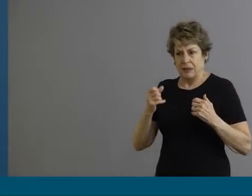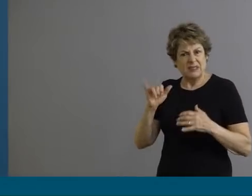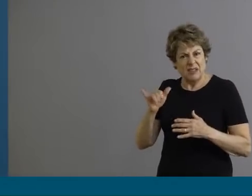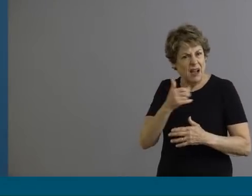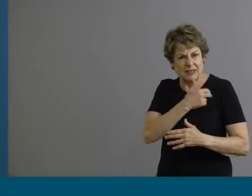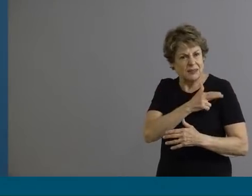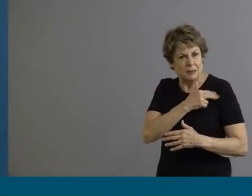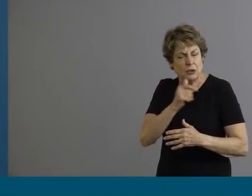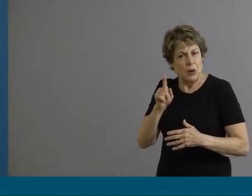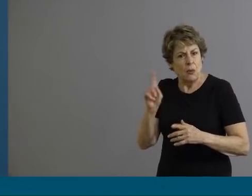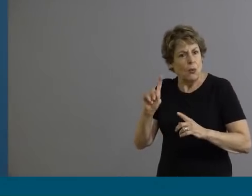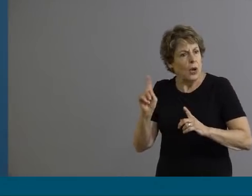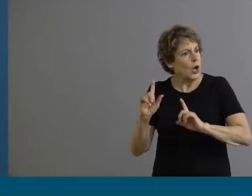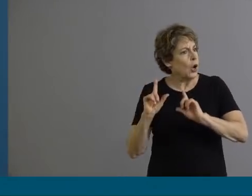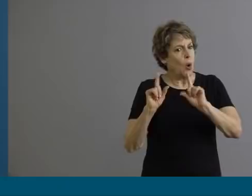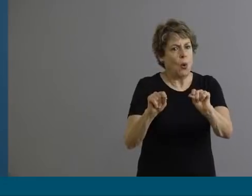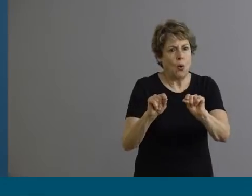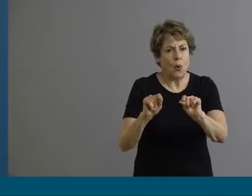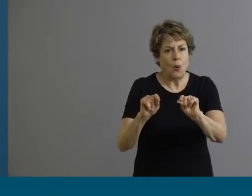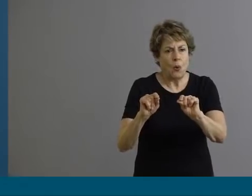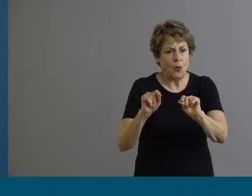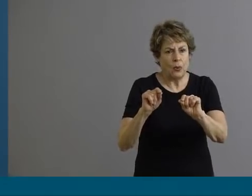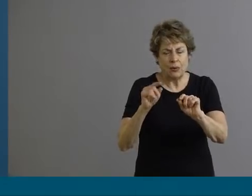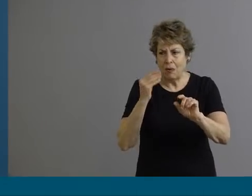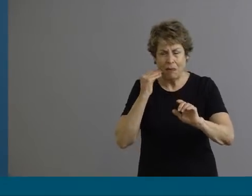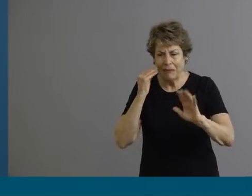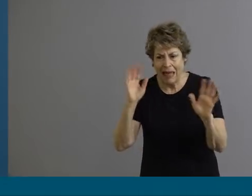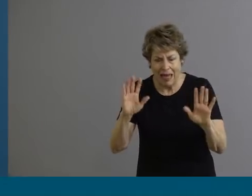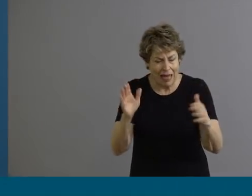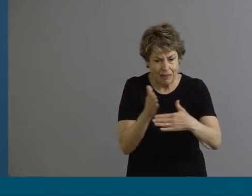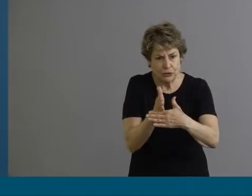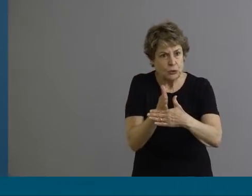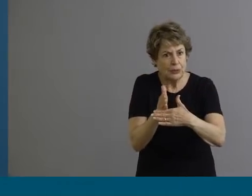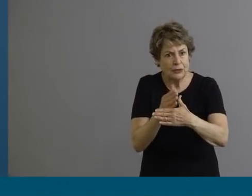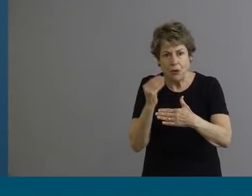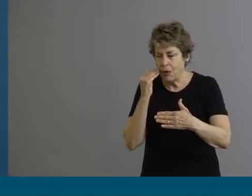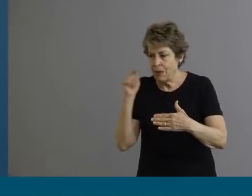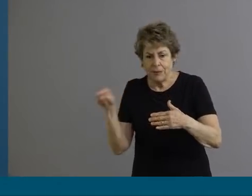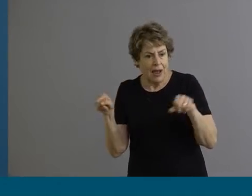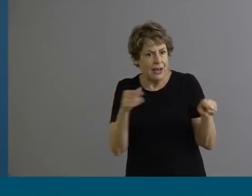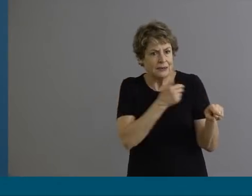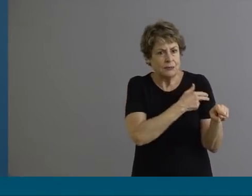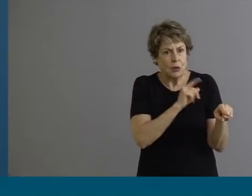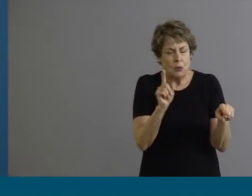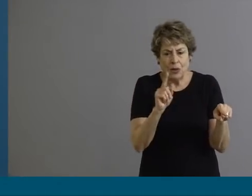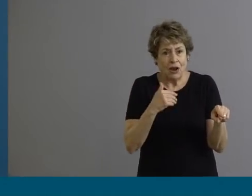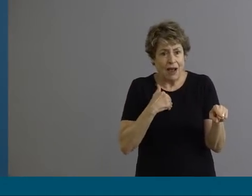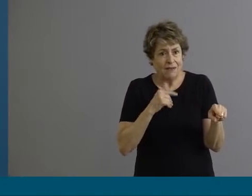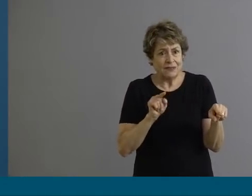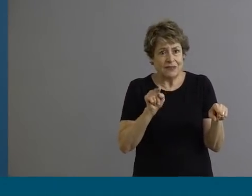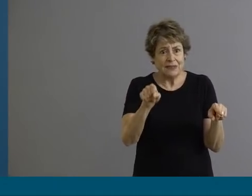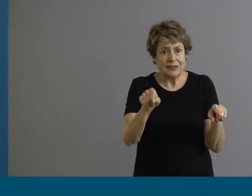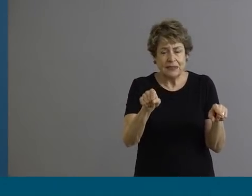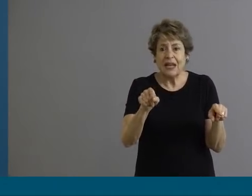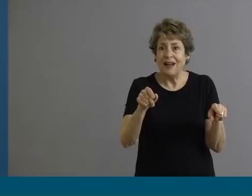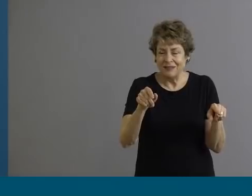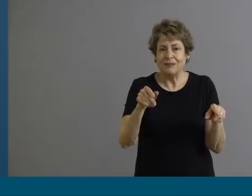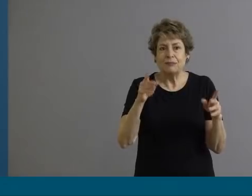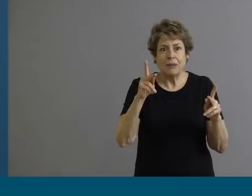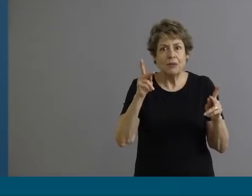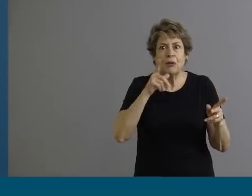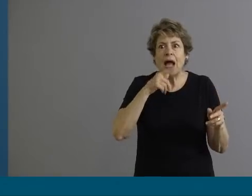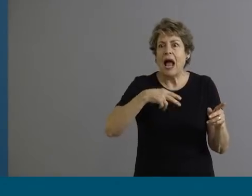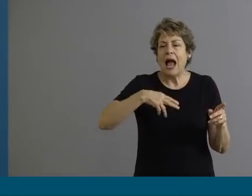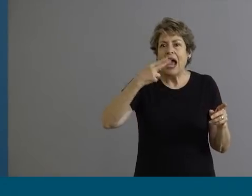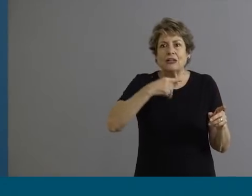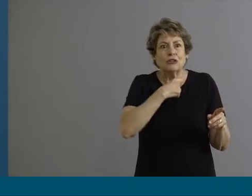besides going home. Maybe they live with somebody who is high risk. Maybe they still need some ongoing care. So moving forward, we're going